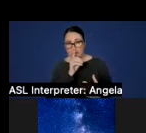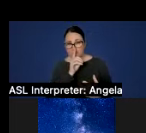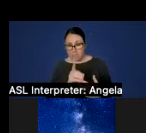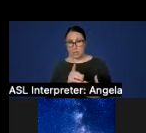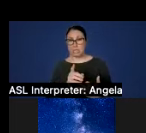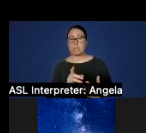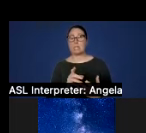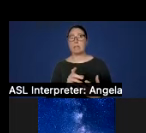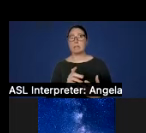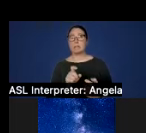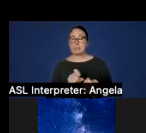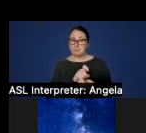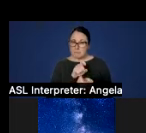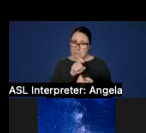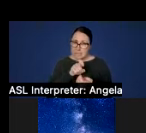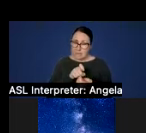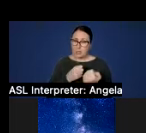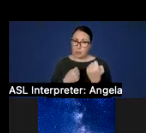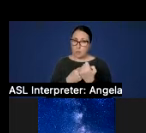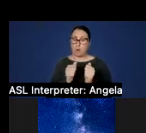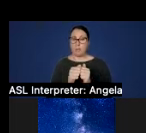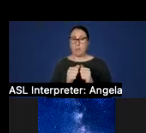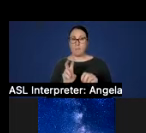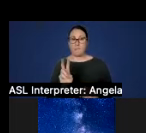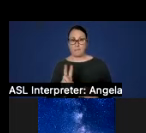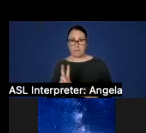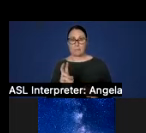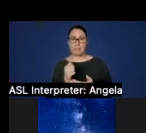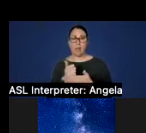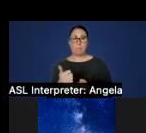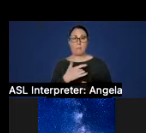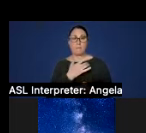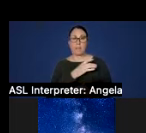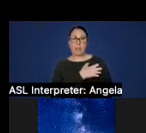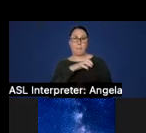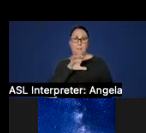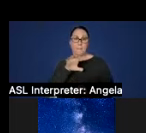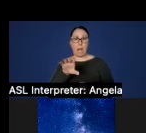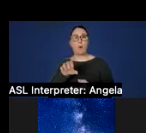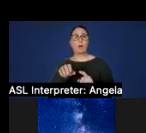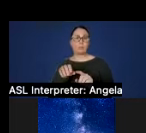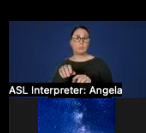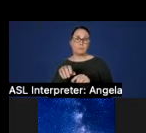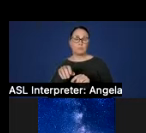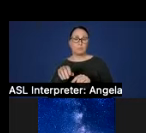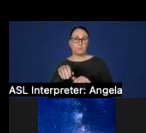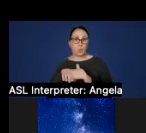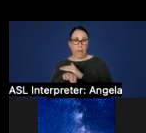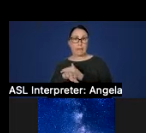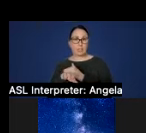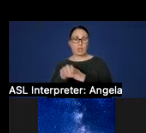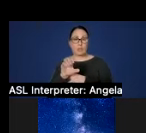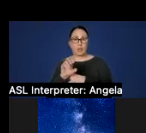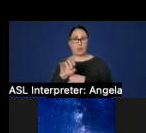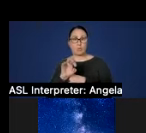wrap around support to victims can help them feel empowered to enter the criminal justice